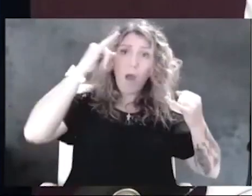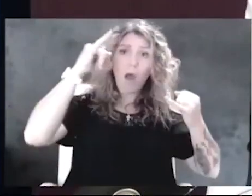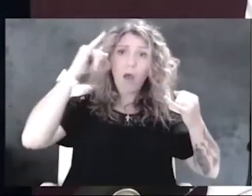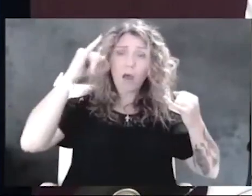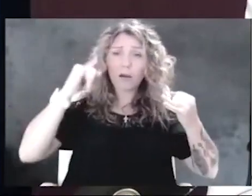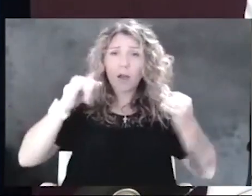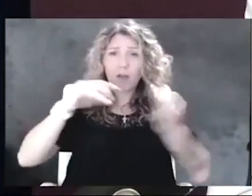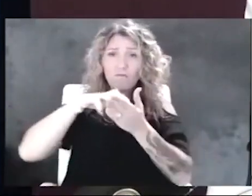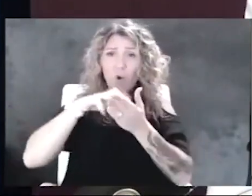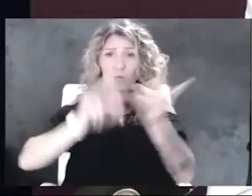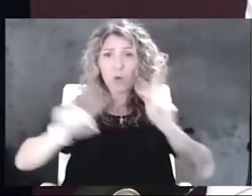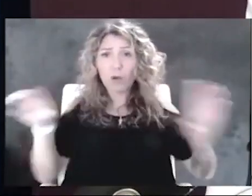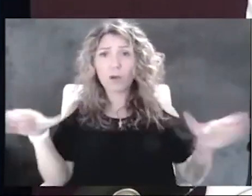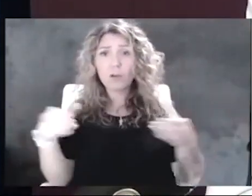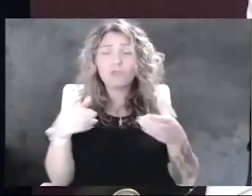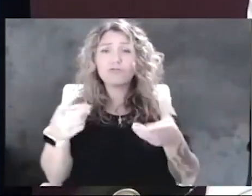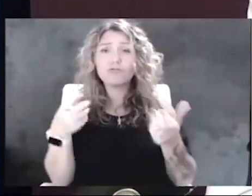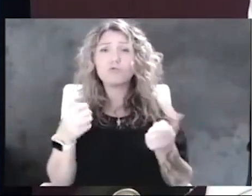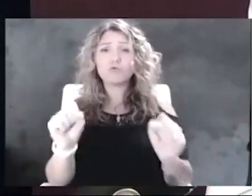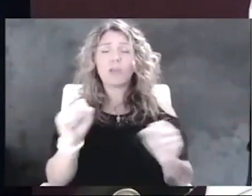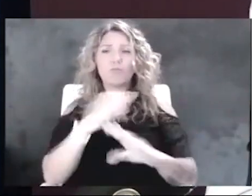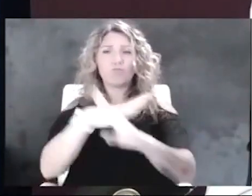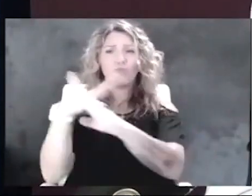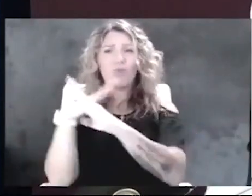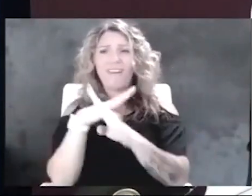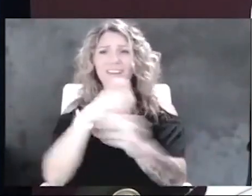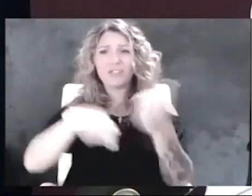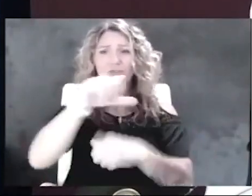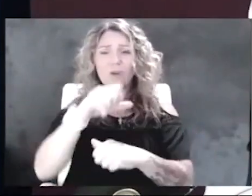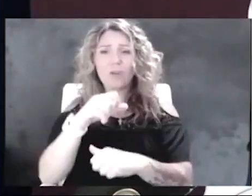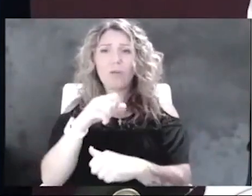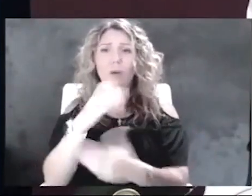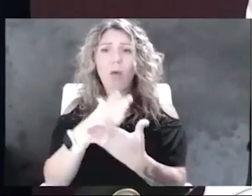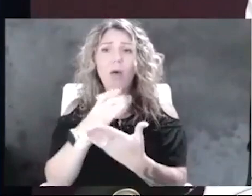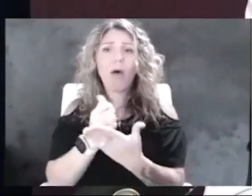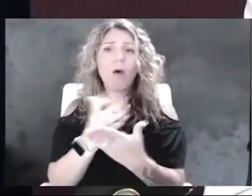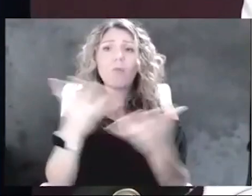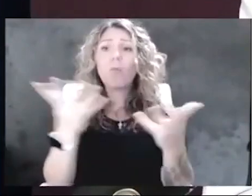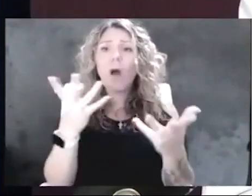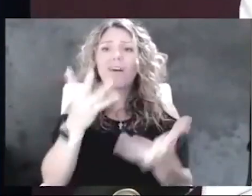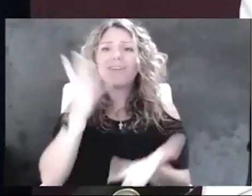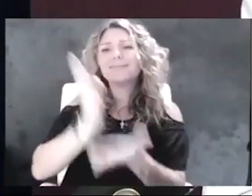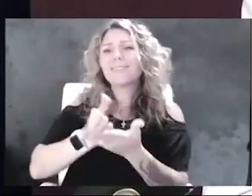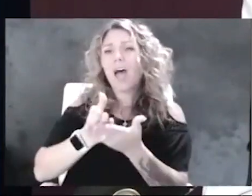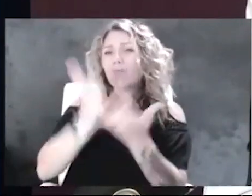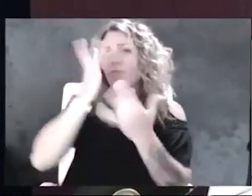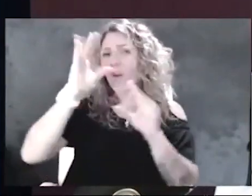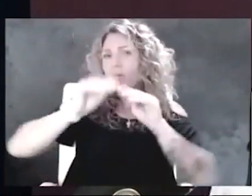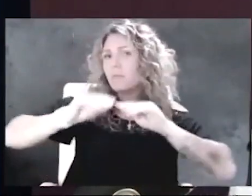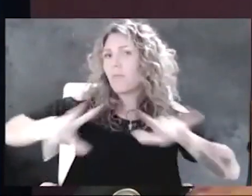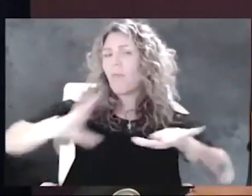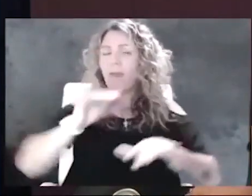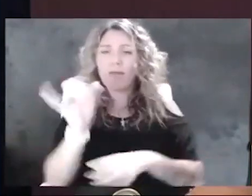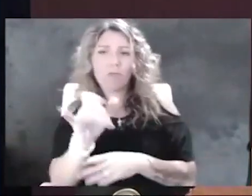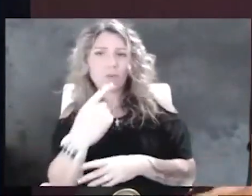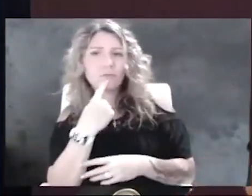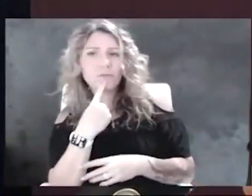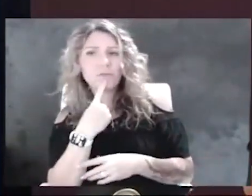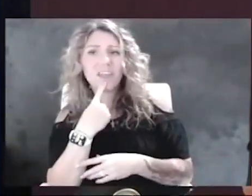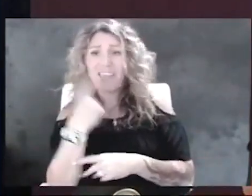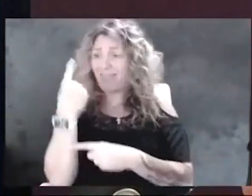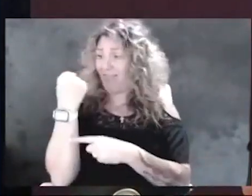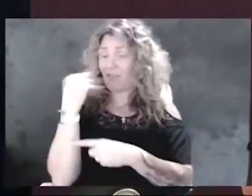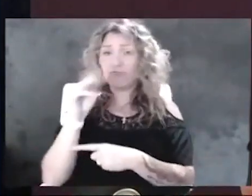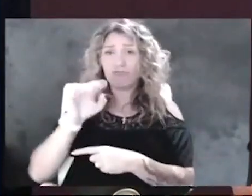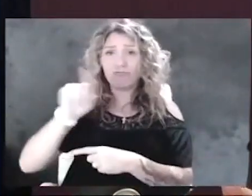trying to protect each other so that you can help stop the spread of the virus. And then, like you said, last March, with a small